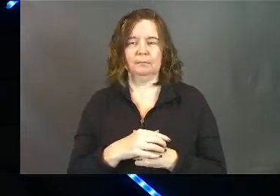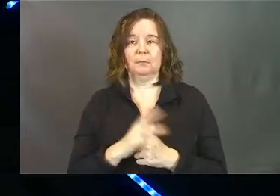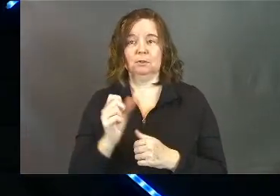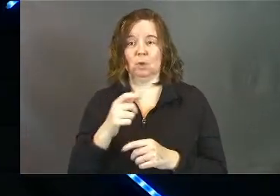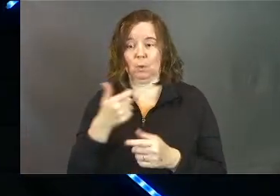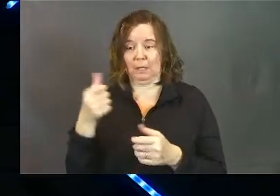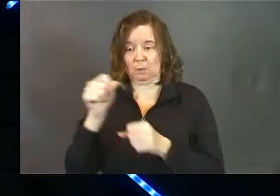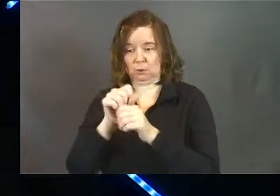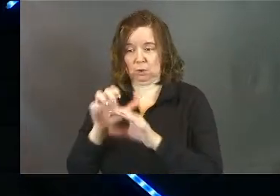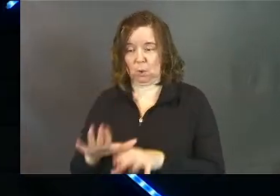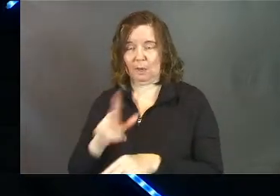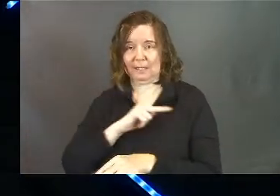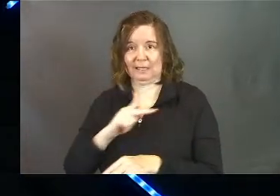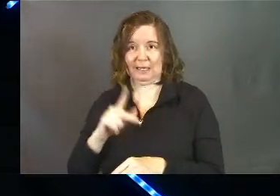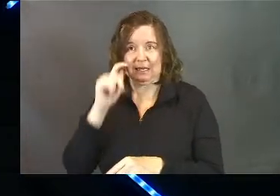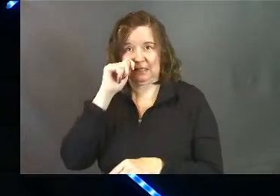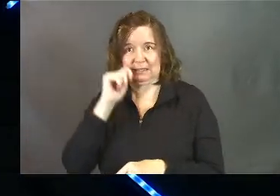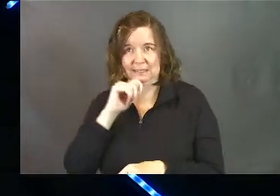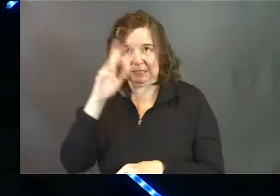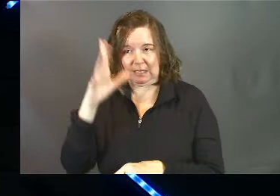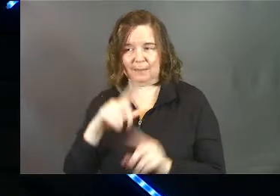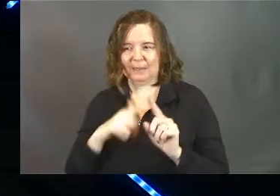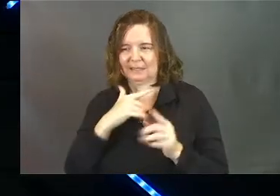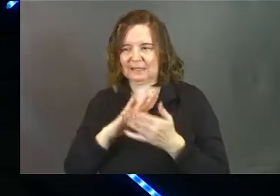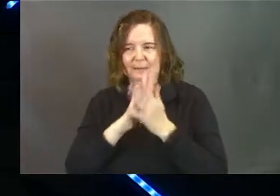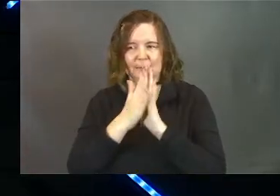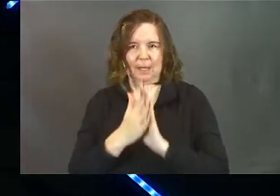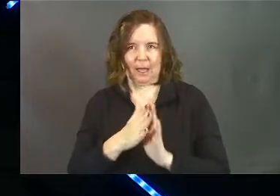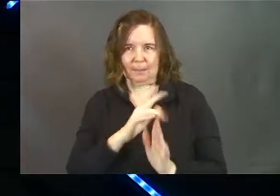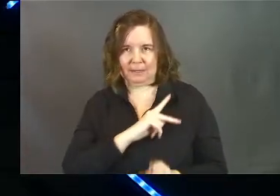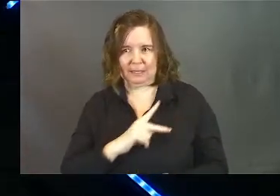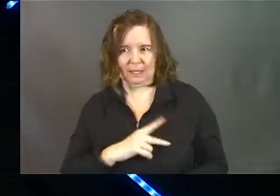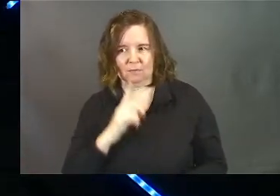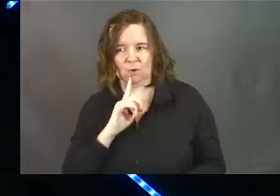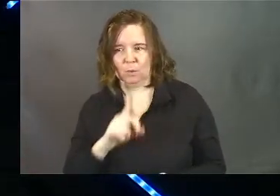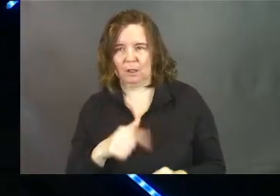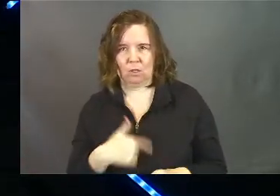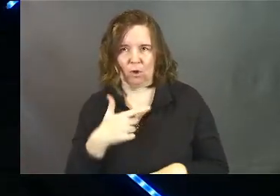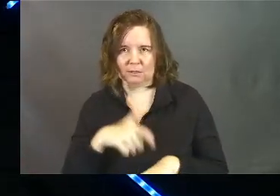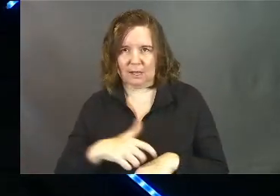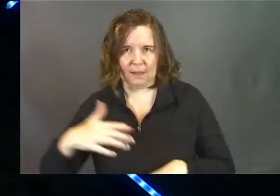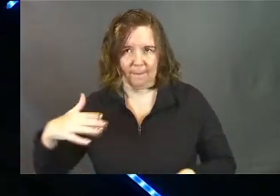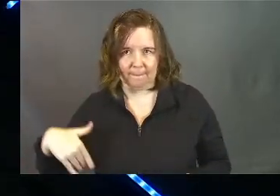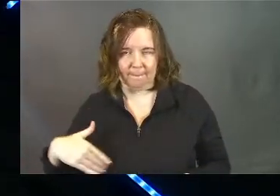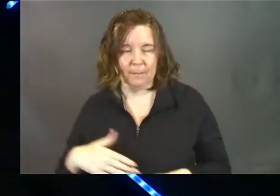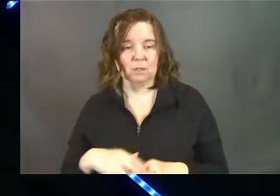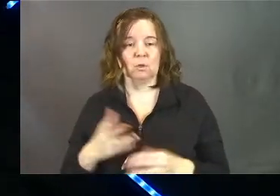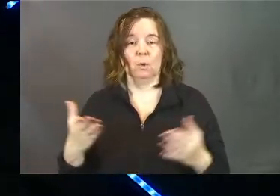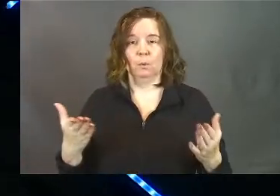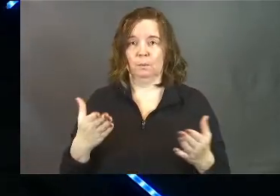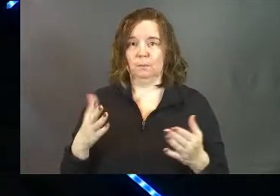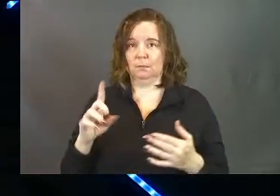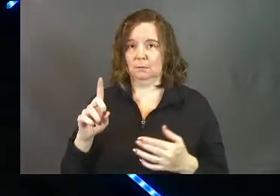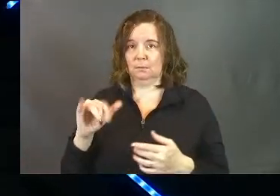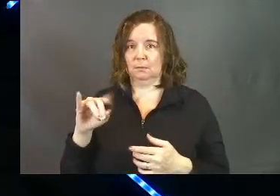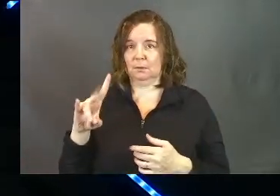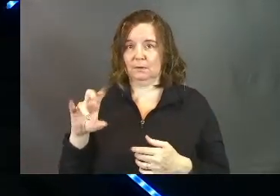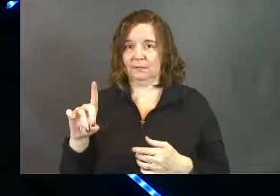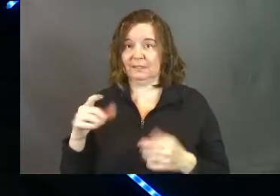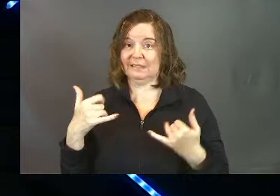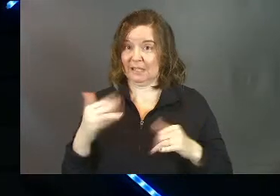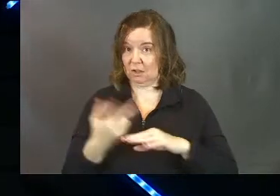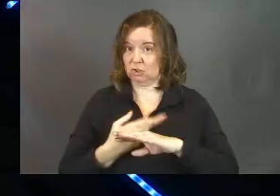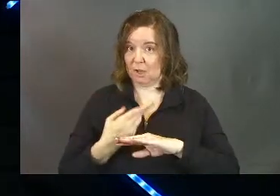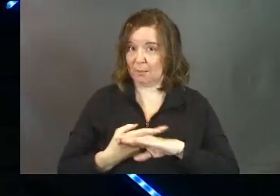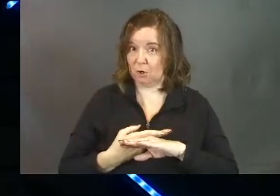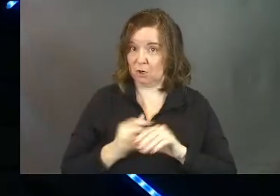there as this teenage guy. But he doesn't become king for a really long time. And so here's David, still a